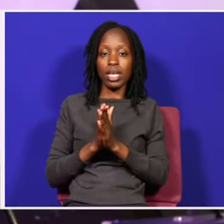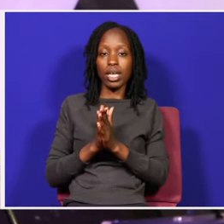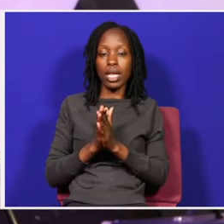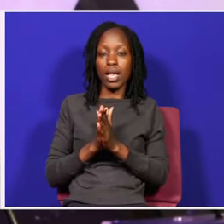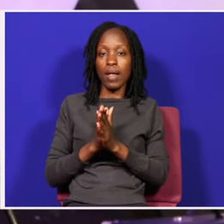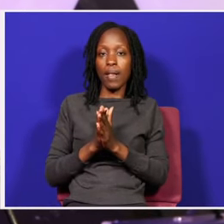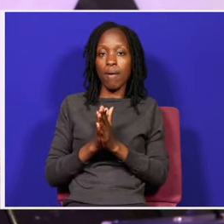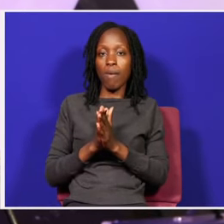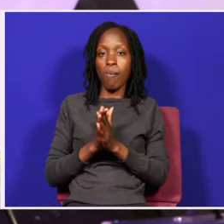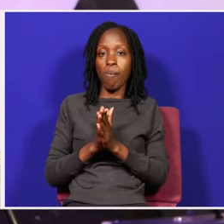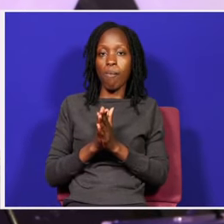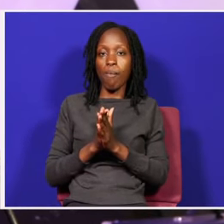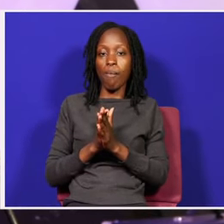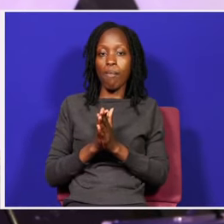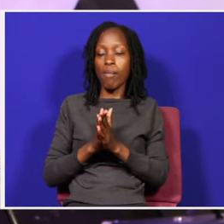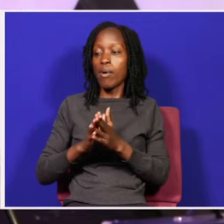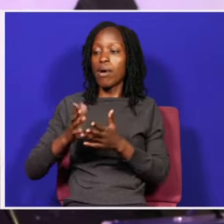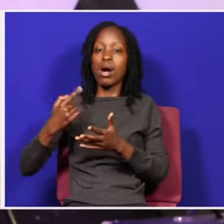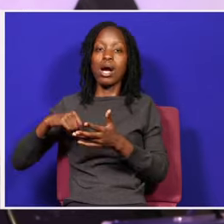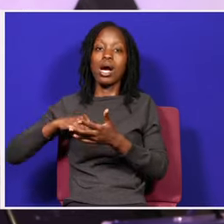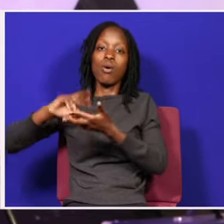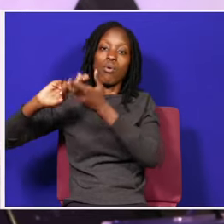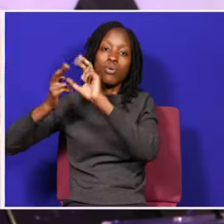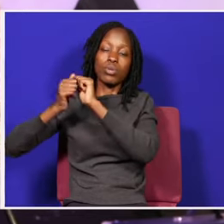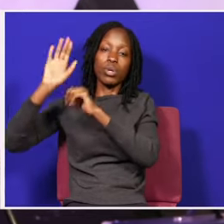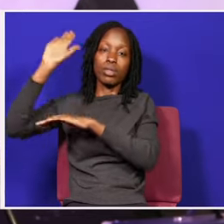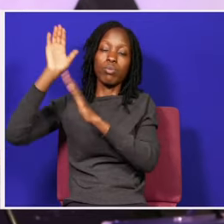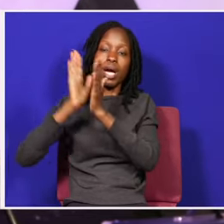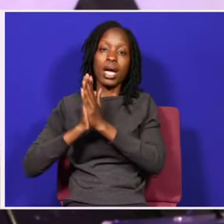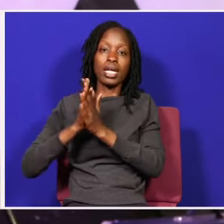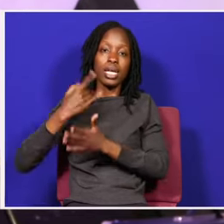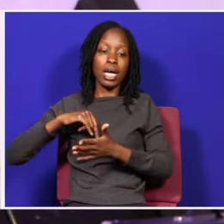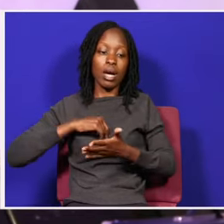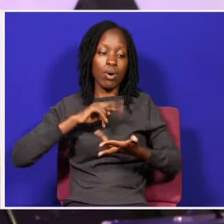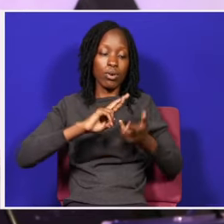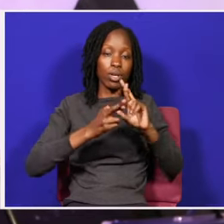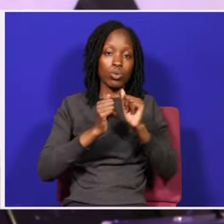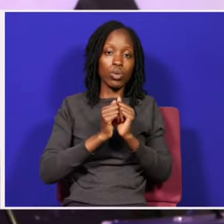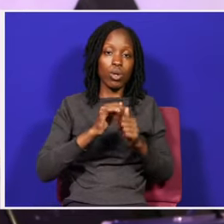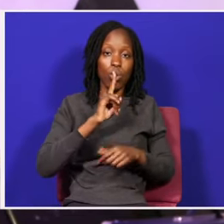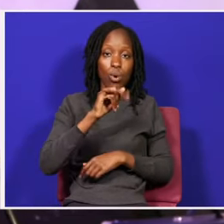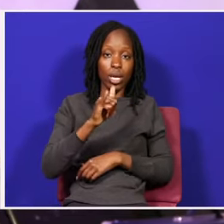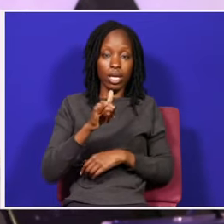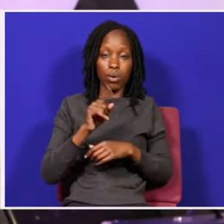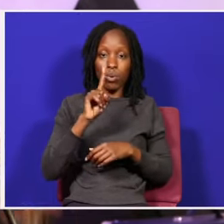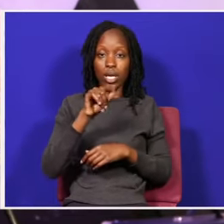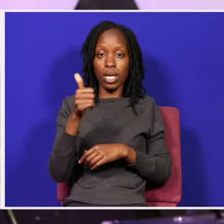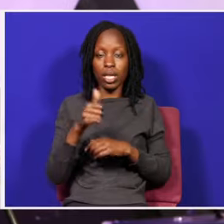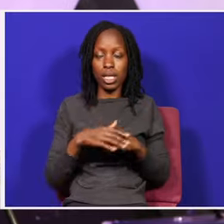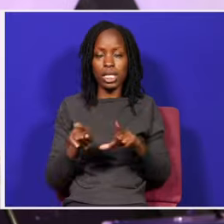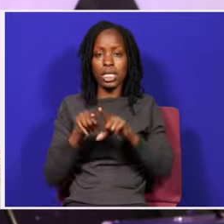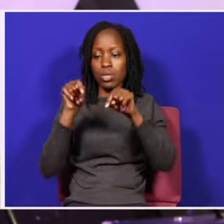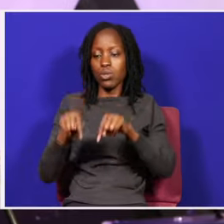more importantly, a little bit more about our relationship with Him and our relationship with one another. Today, as we